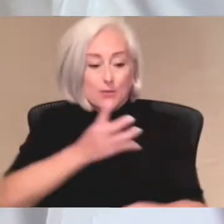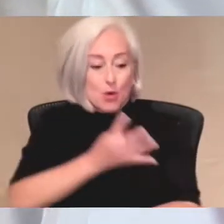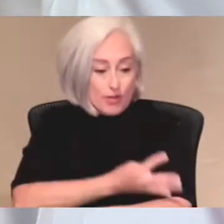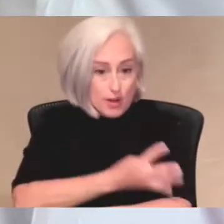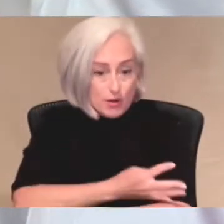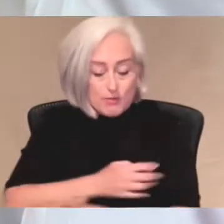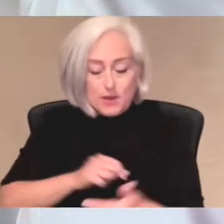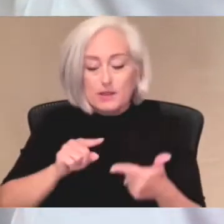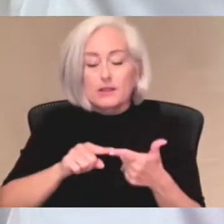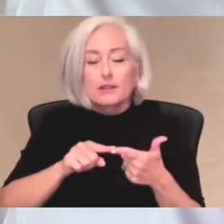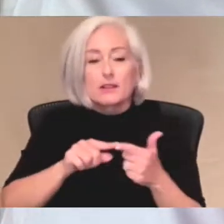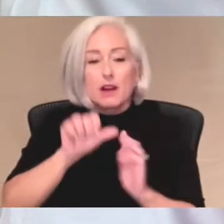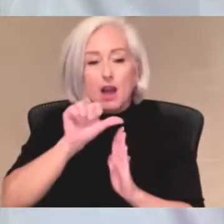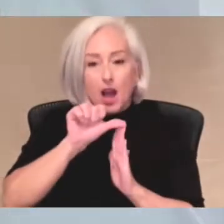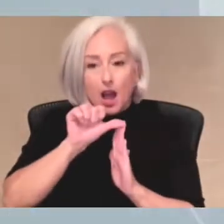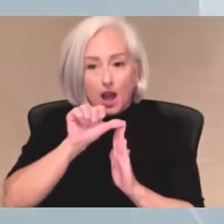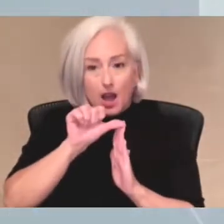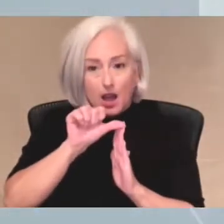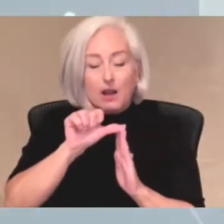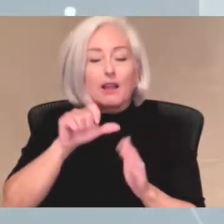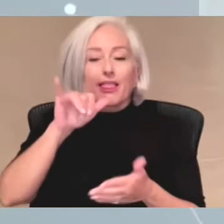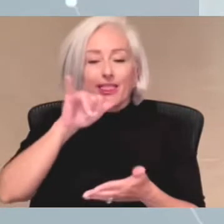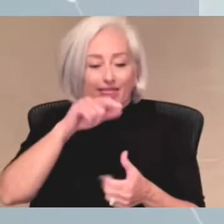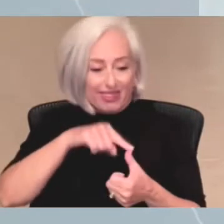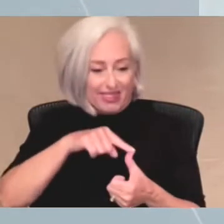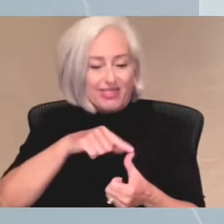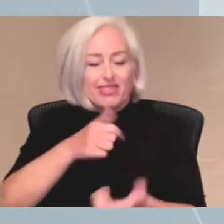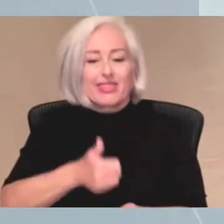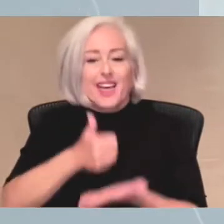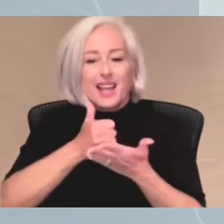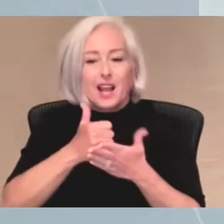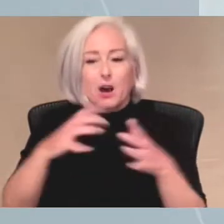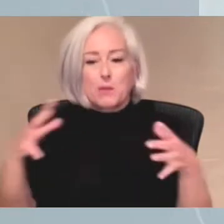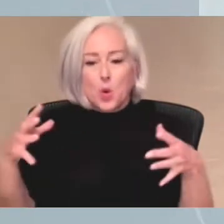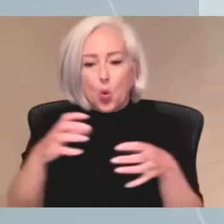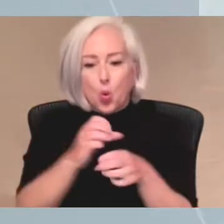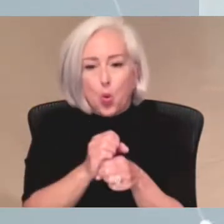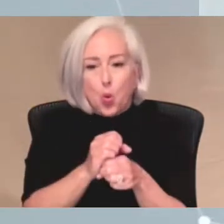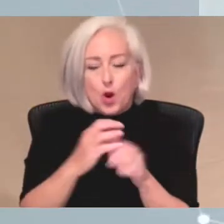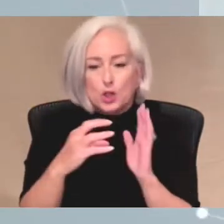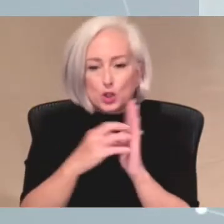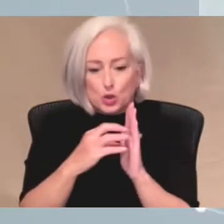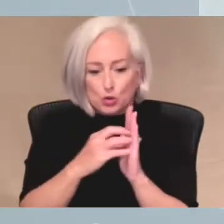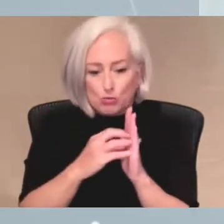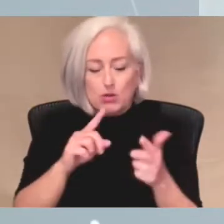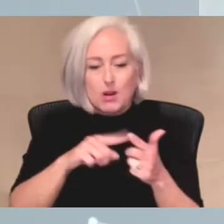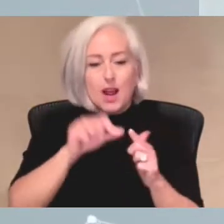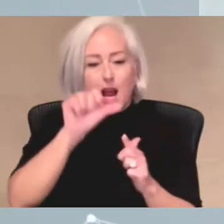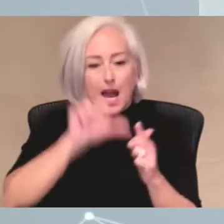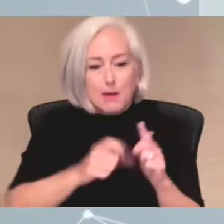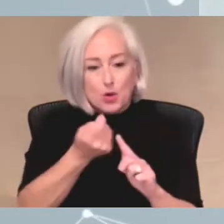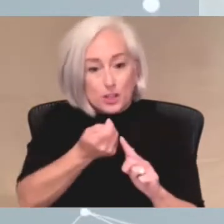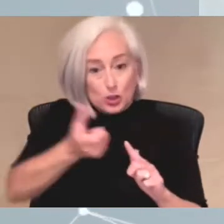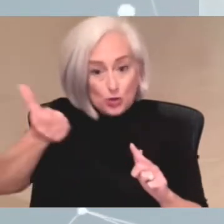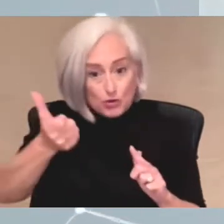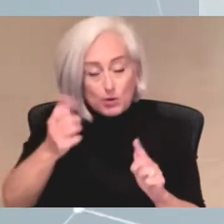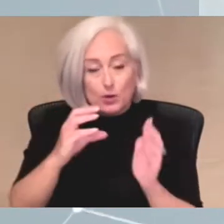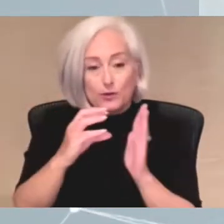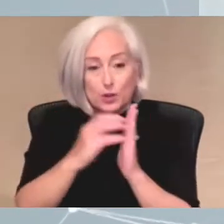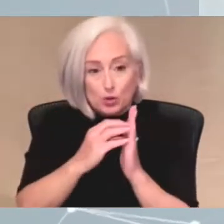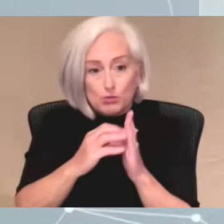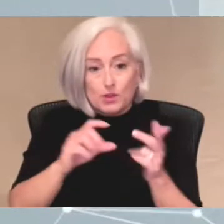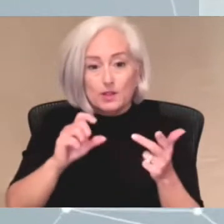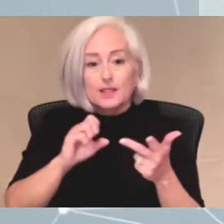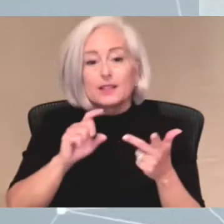operation chemotherapy to shrink the tumor, an operation to remove the tumor, a stem cell transplant to clear